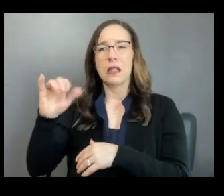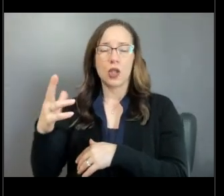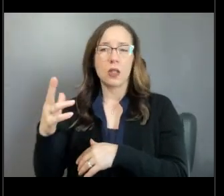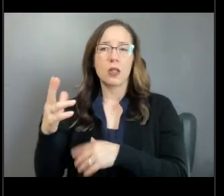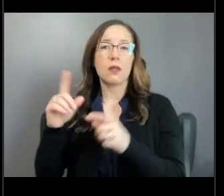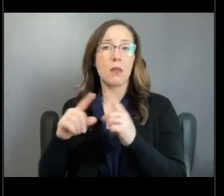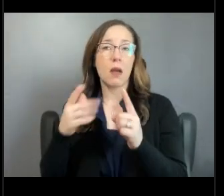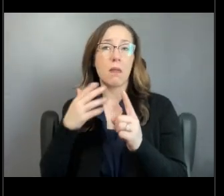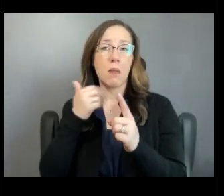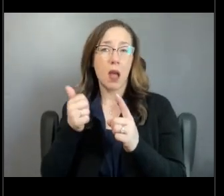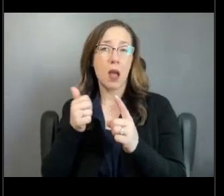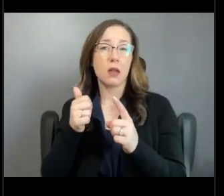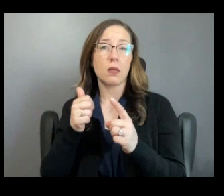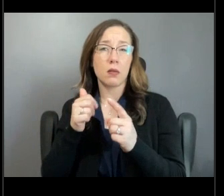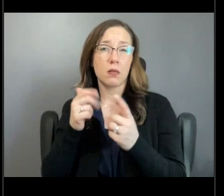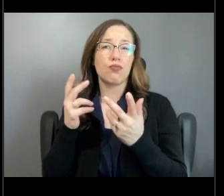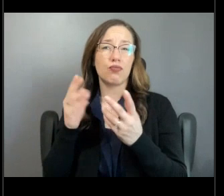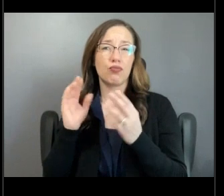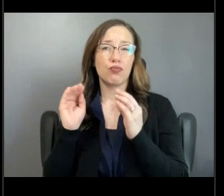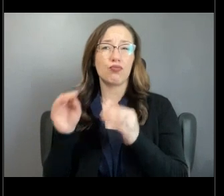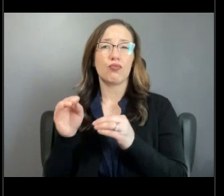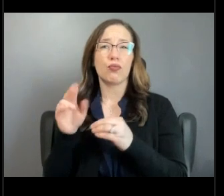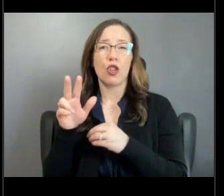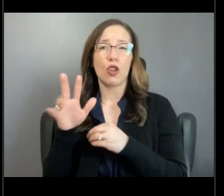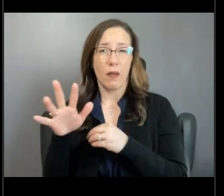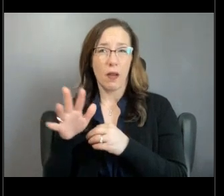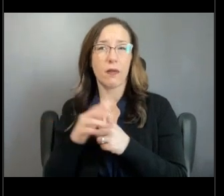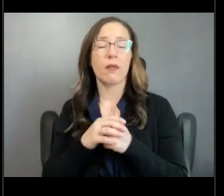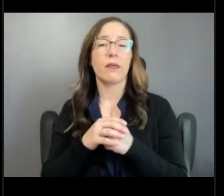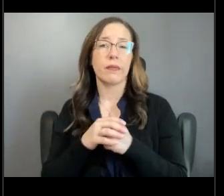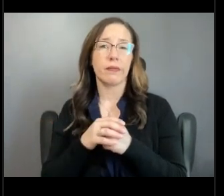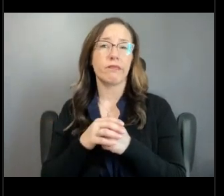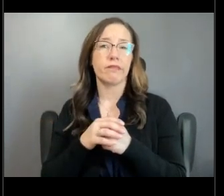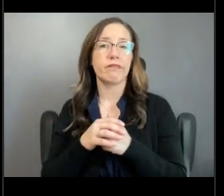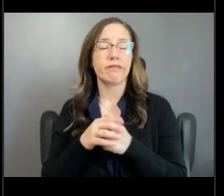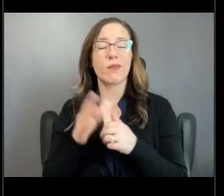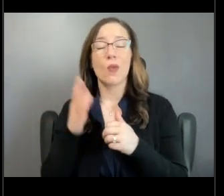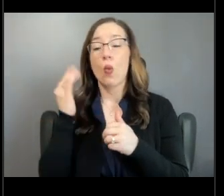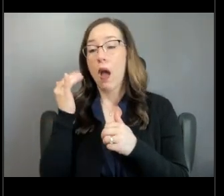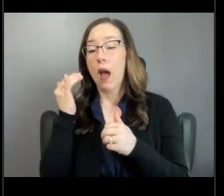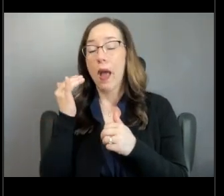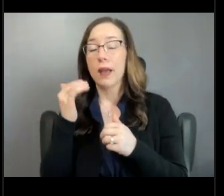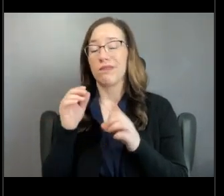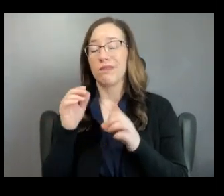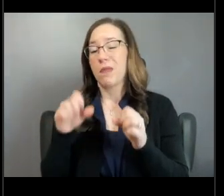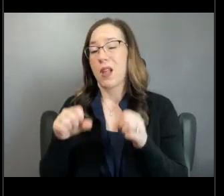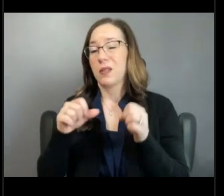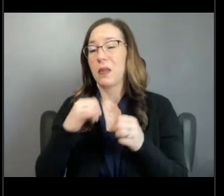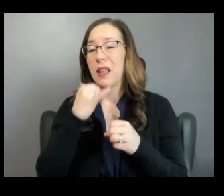best to specify them at 35 inches to allow a margin of error.